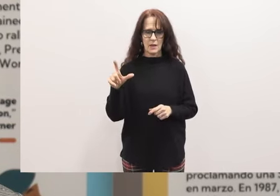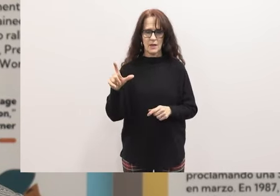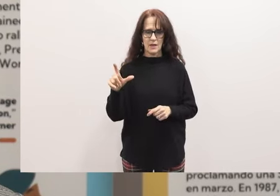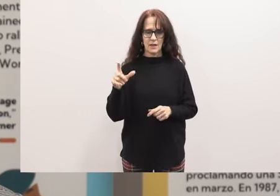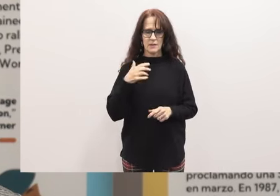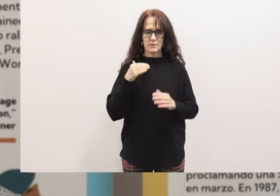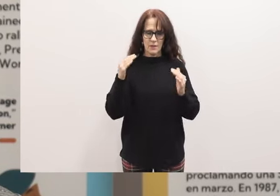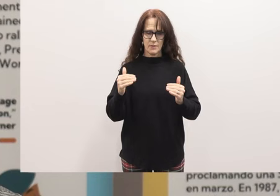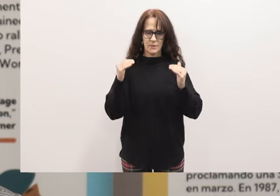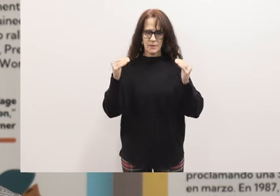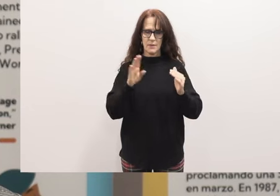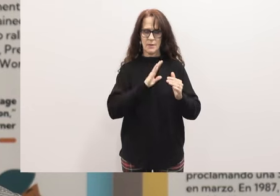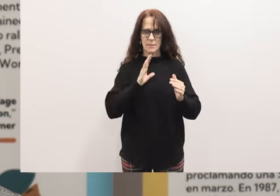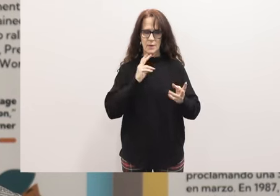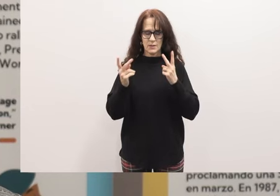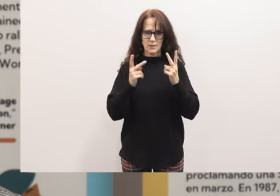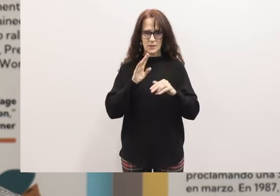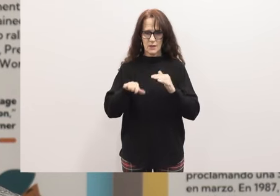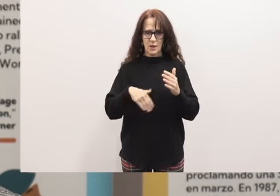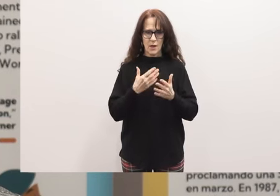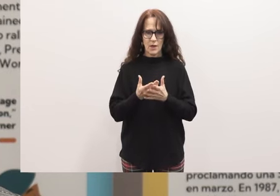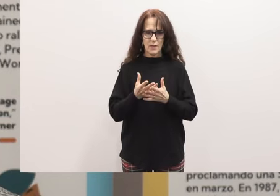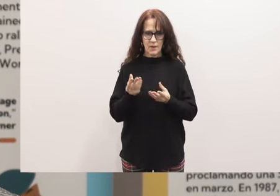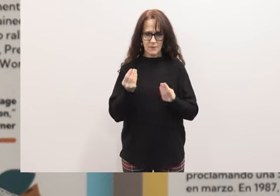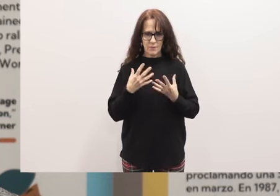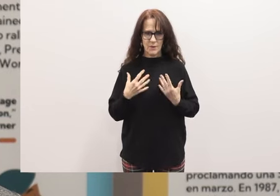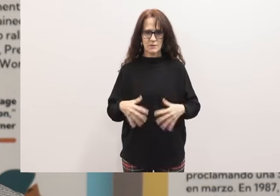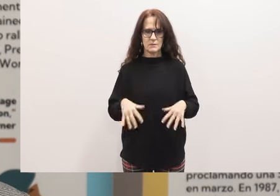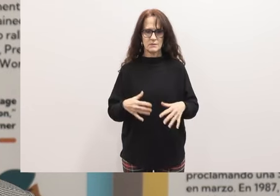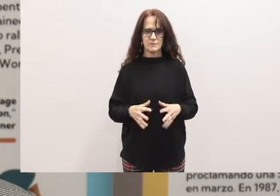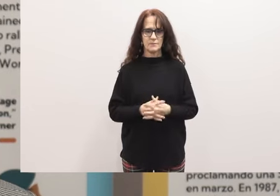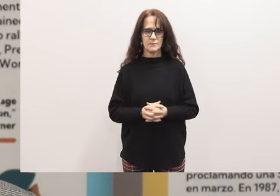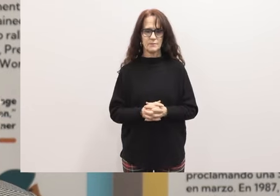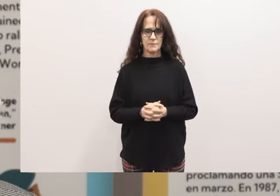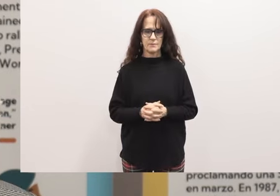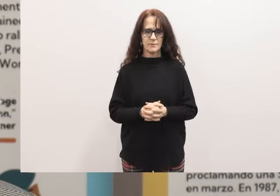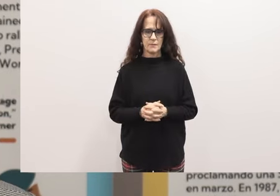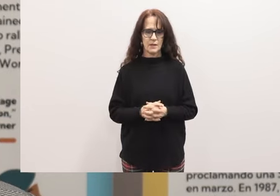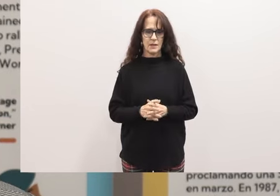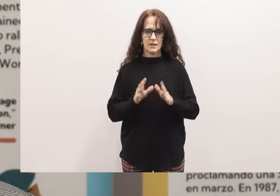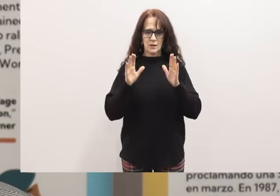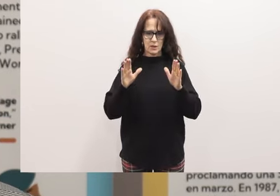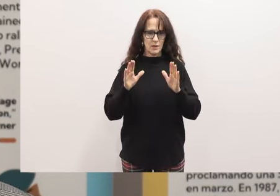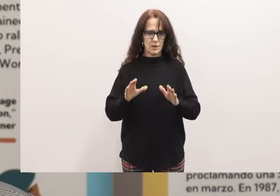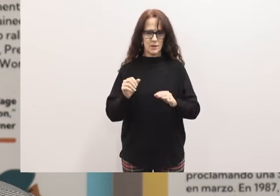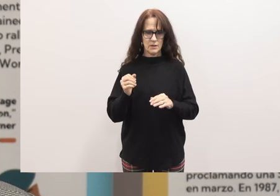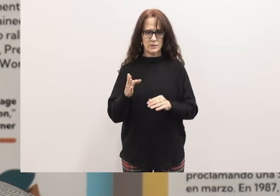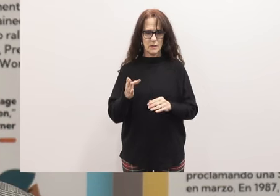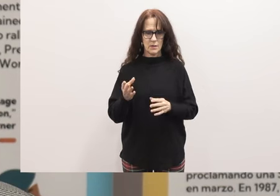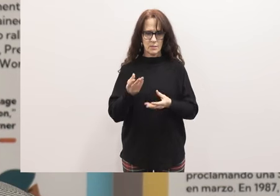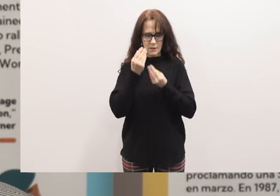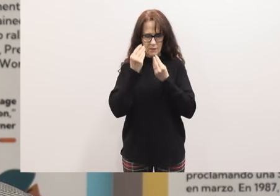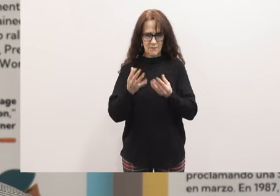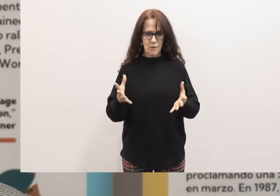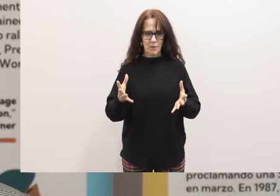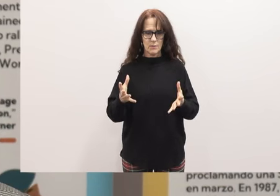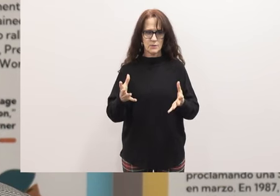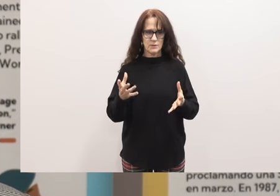so get to see all of that stuff. And I think they do a terrific job. It informs what we